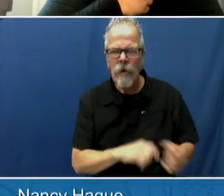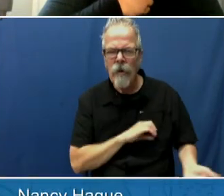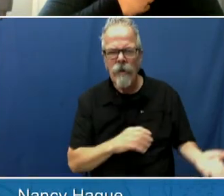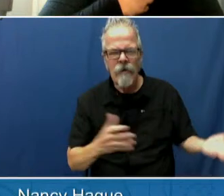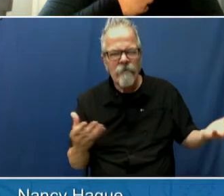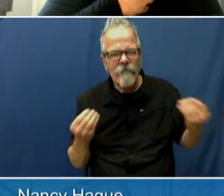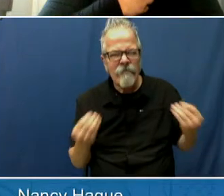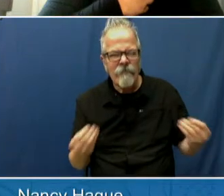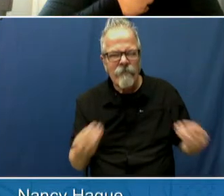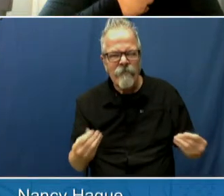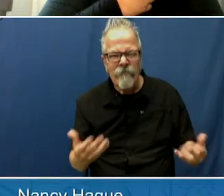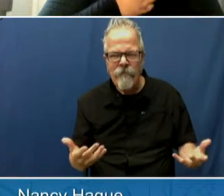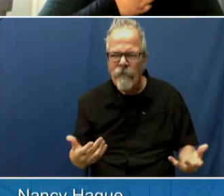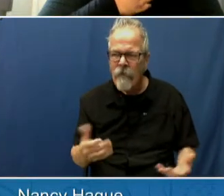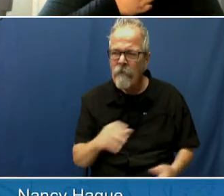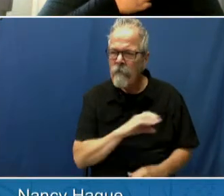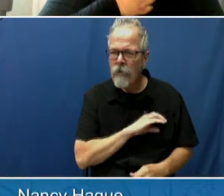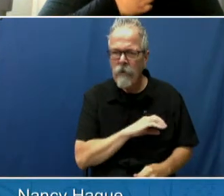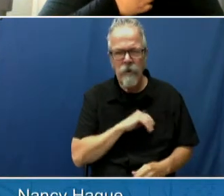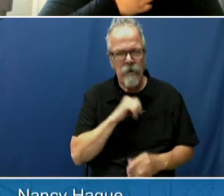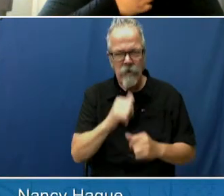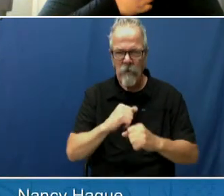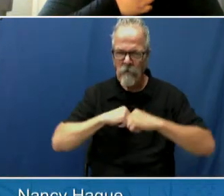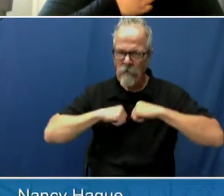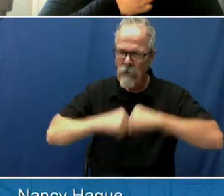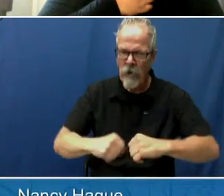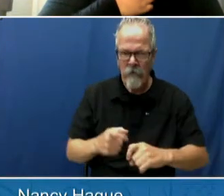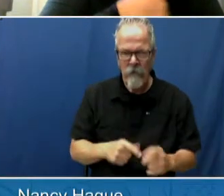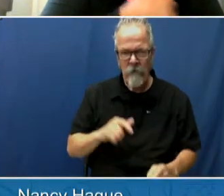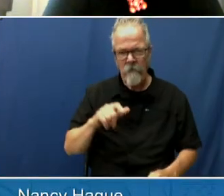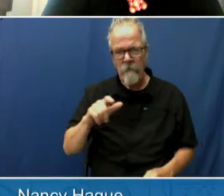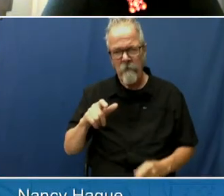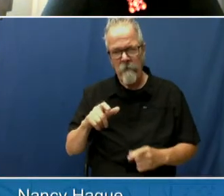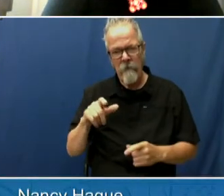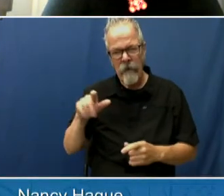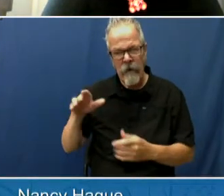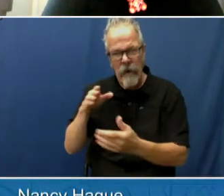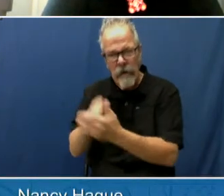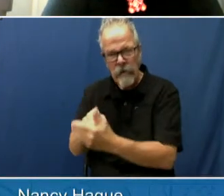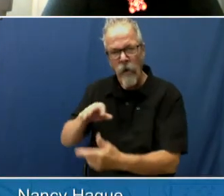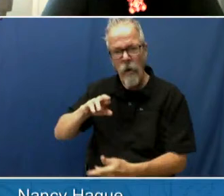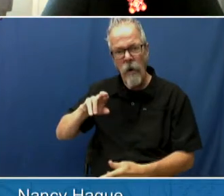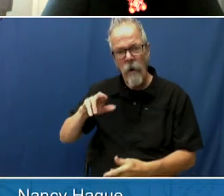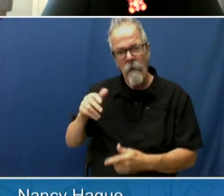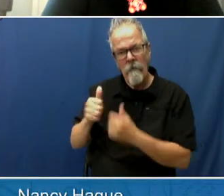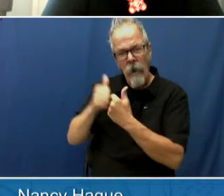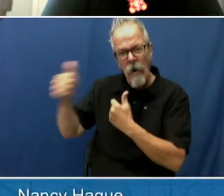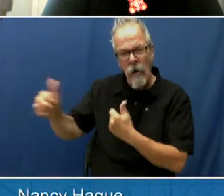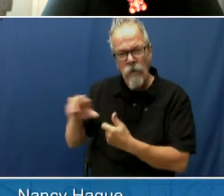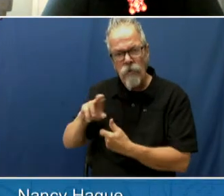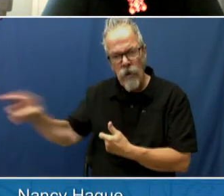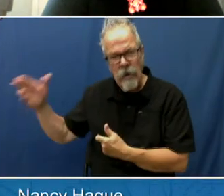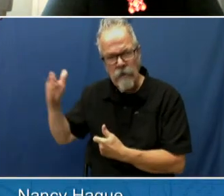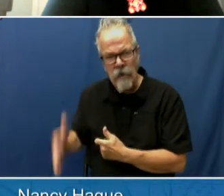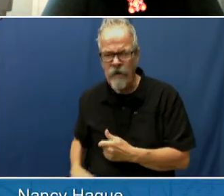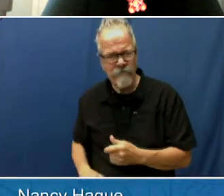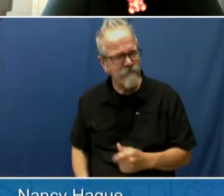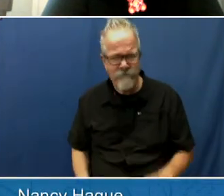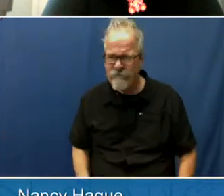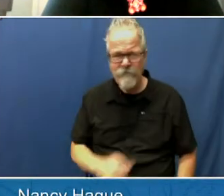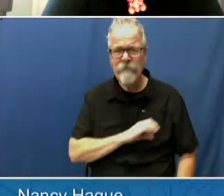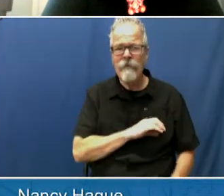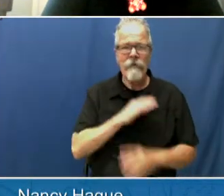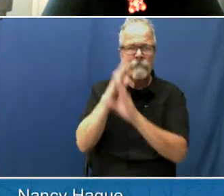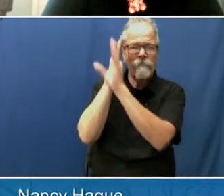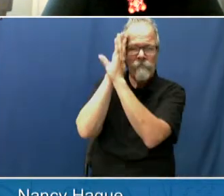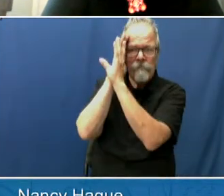these far-right extremists. And it's not just a Portland problem. The whole country saw it on January 6th when the far-right took over the